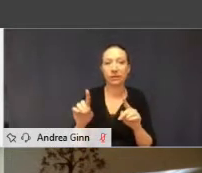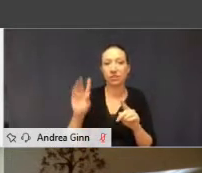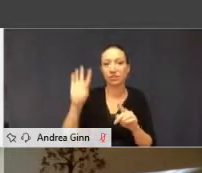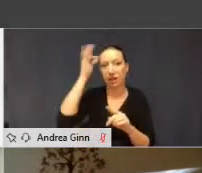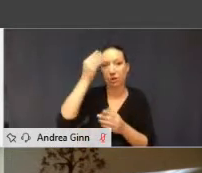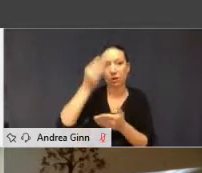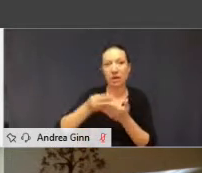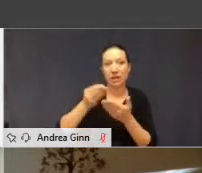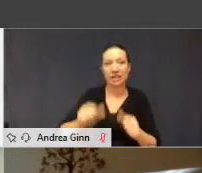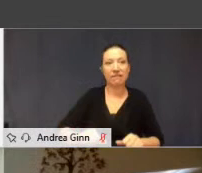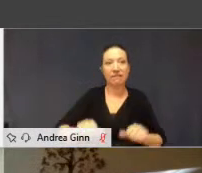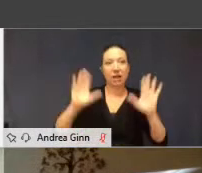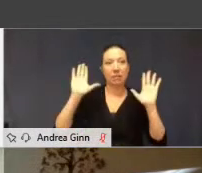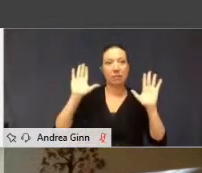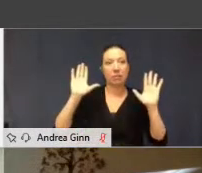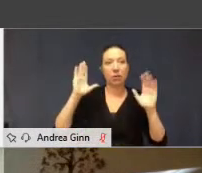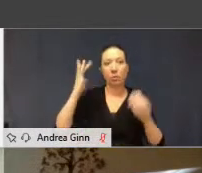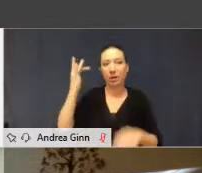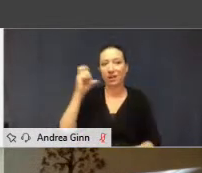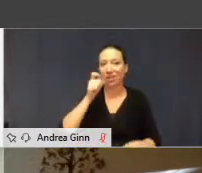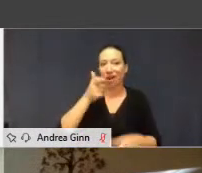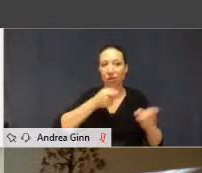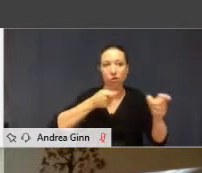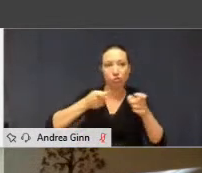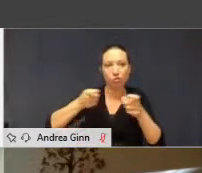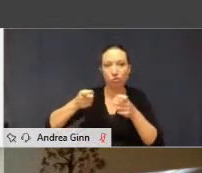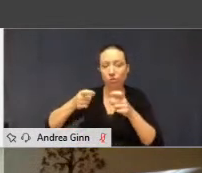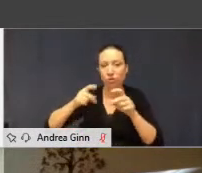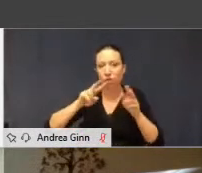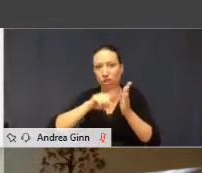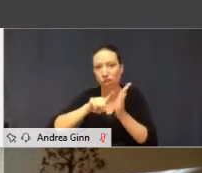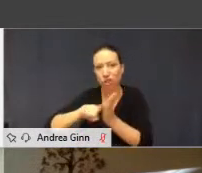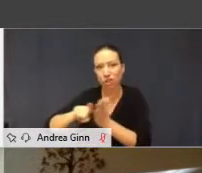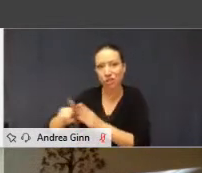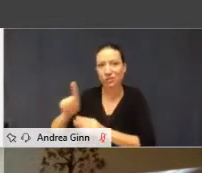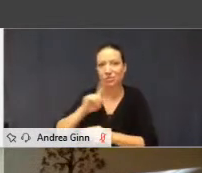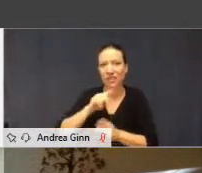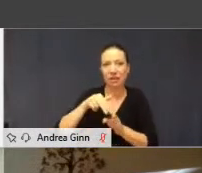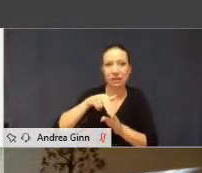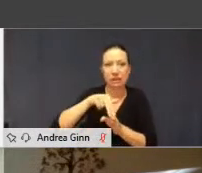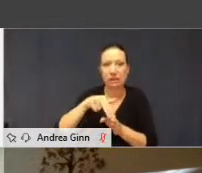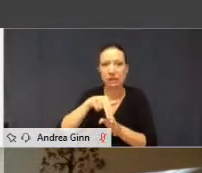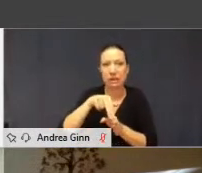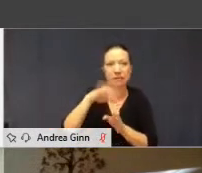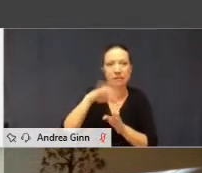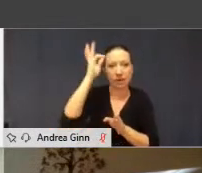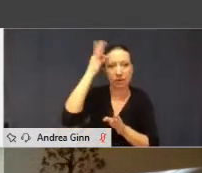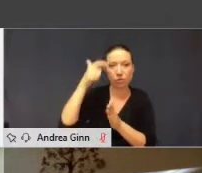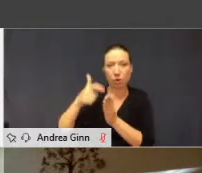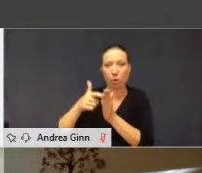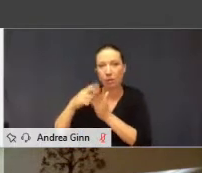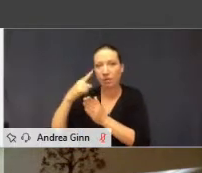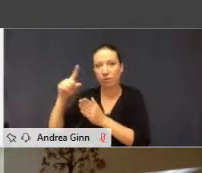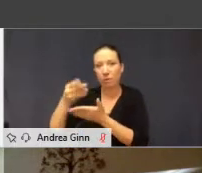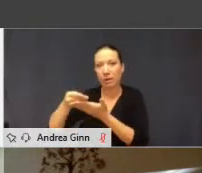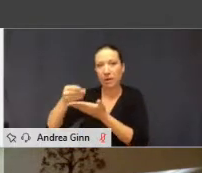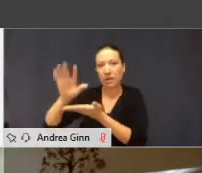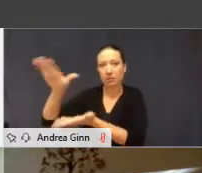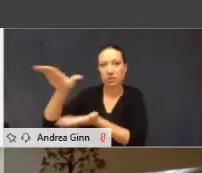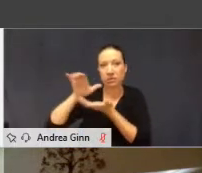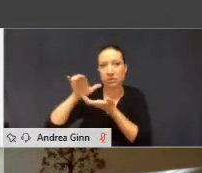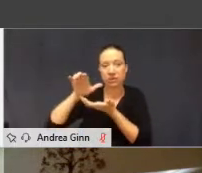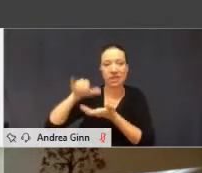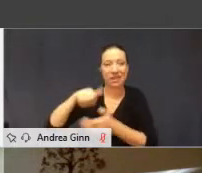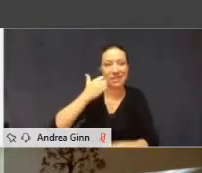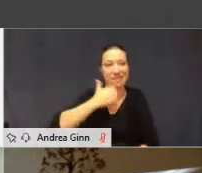by not regulating. And so it's trying to walk that tightrope between meeting federal requirements to get funding, which is kind of what we do every